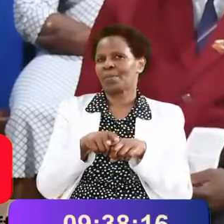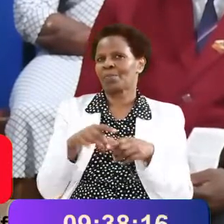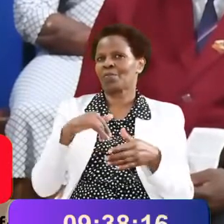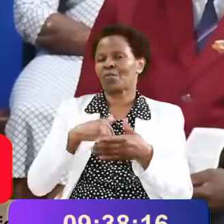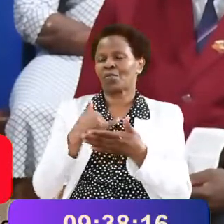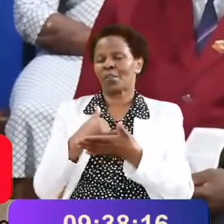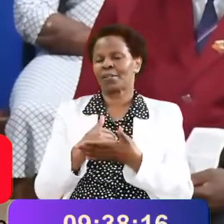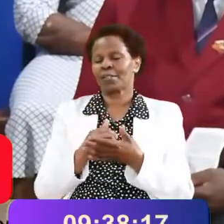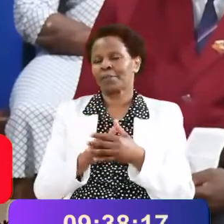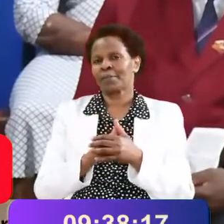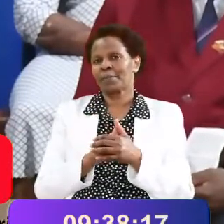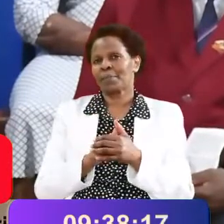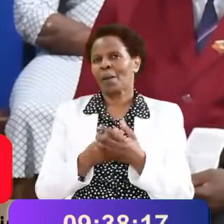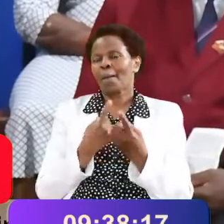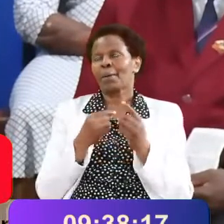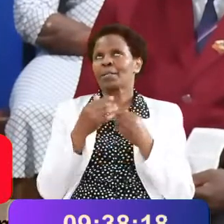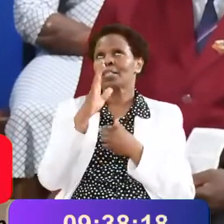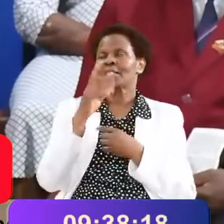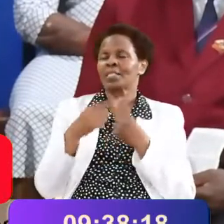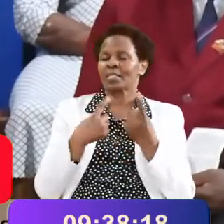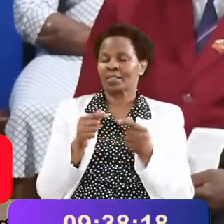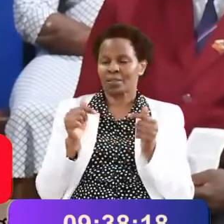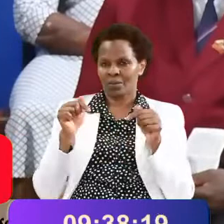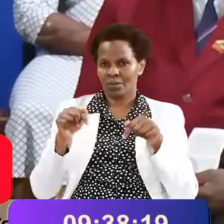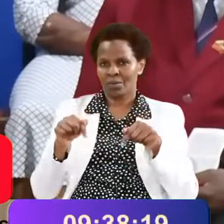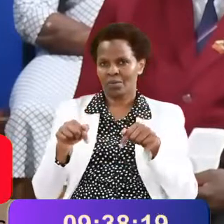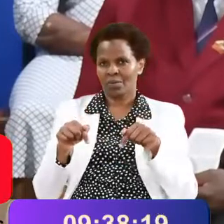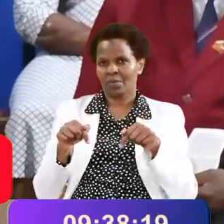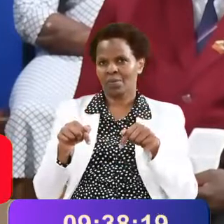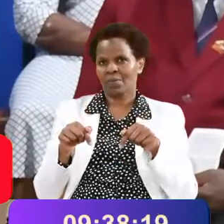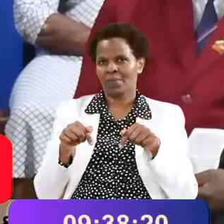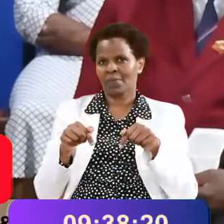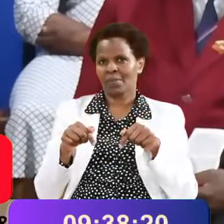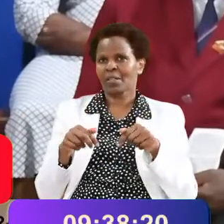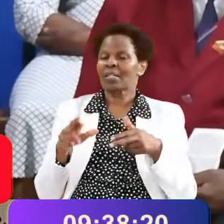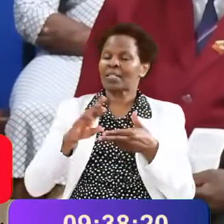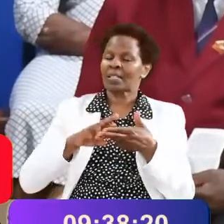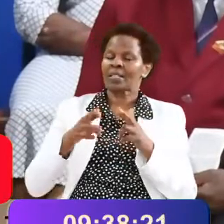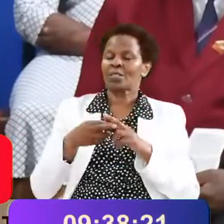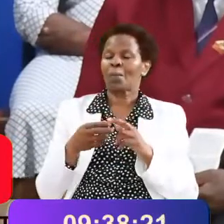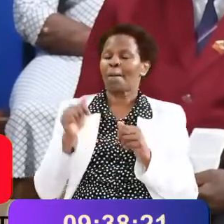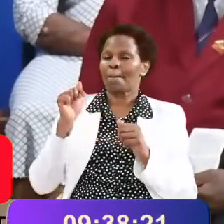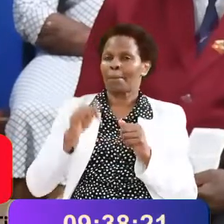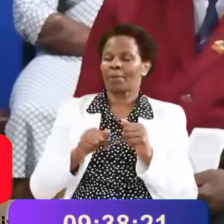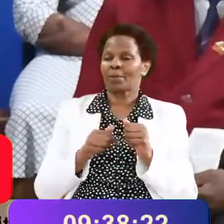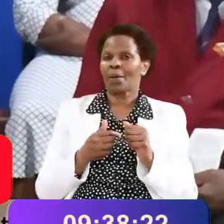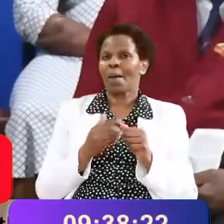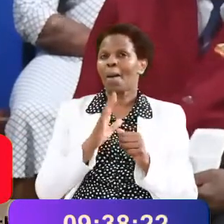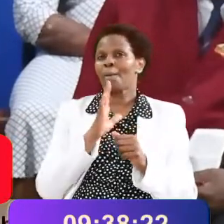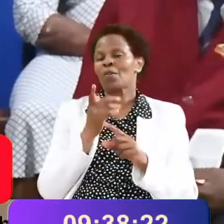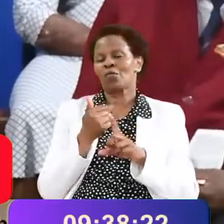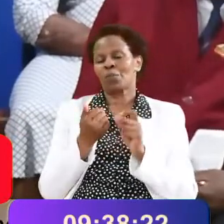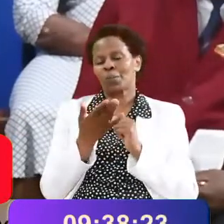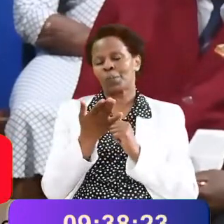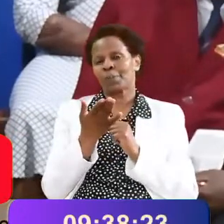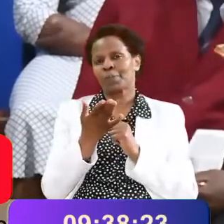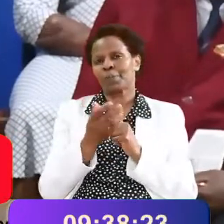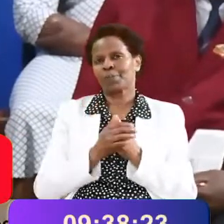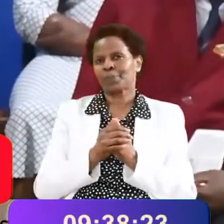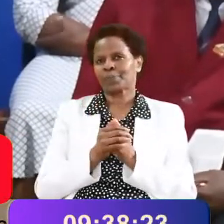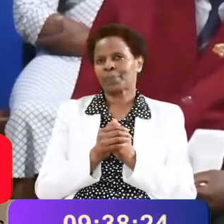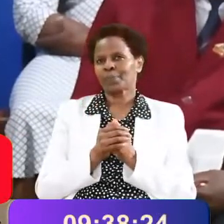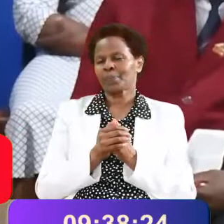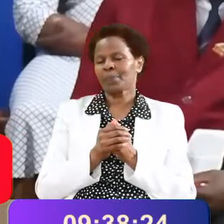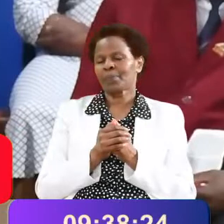reconciliation. But God is telling us this morning, reconciliation is intentional. Number five about reconciliation is that